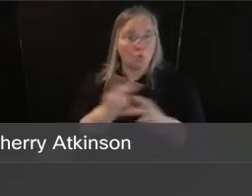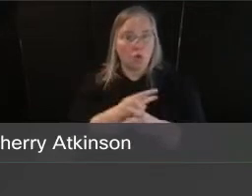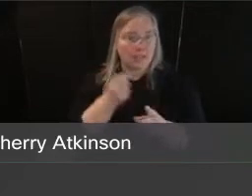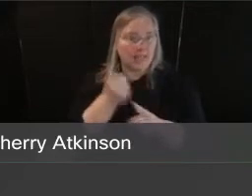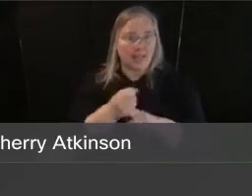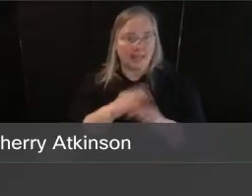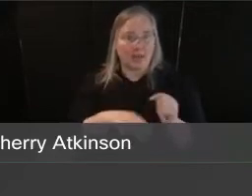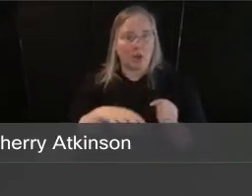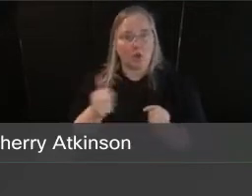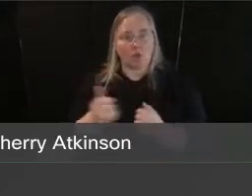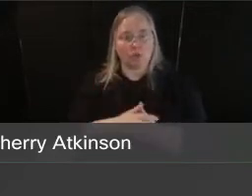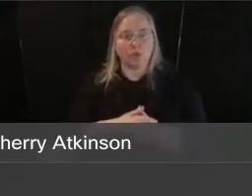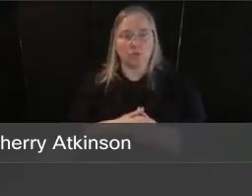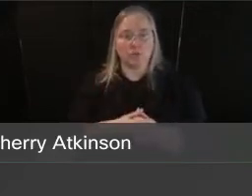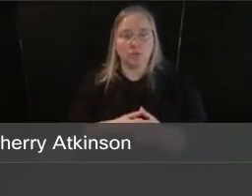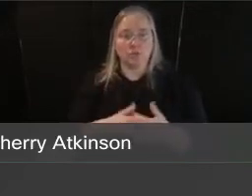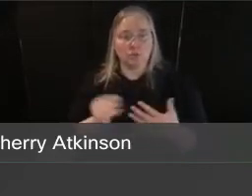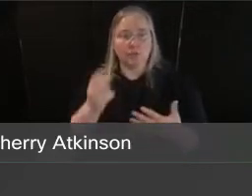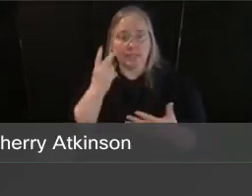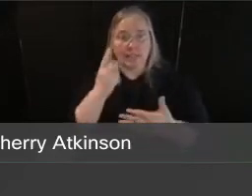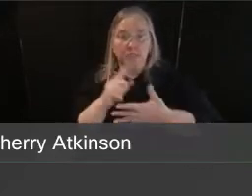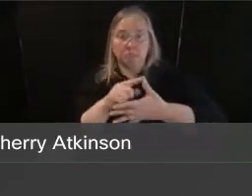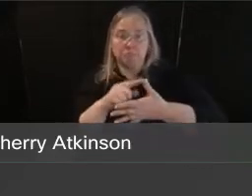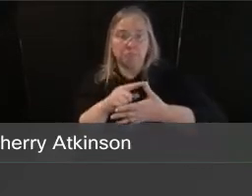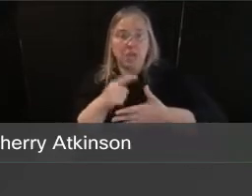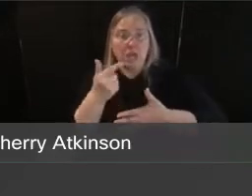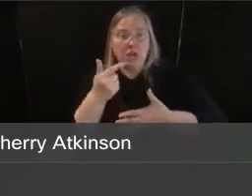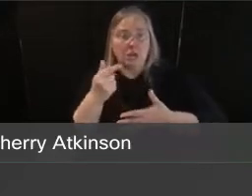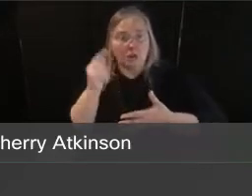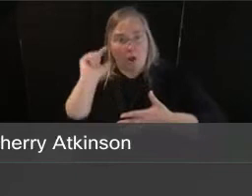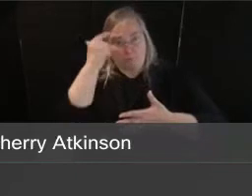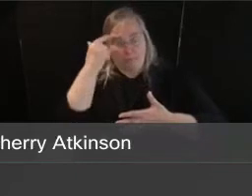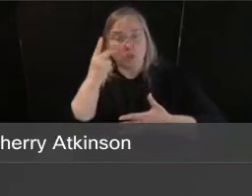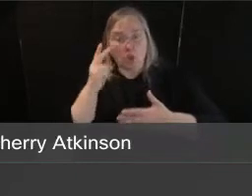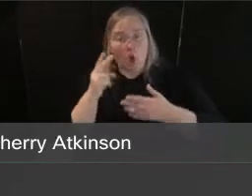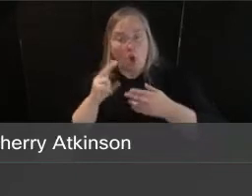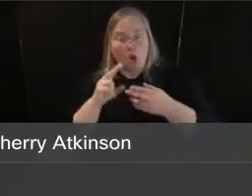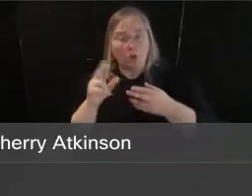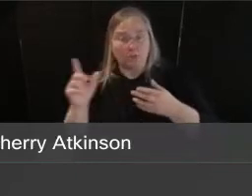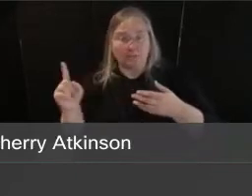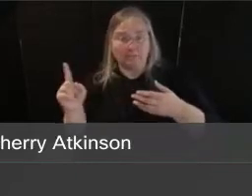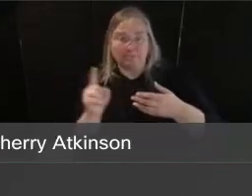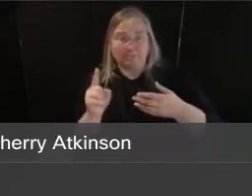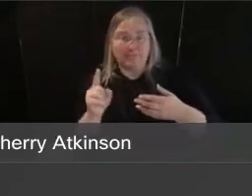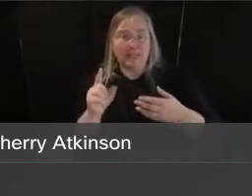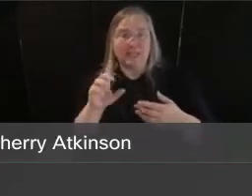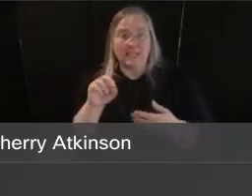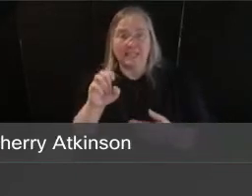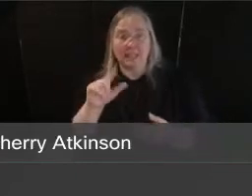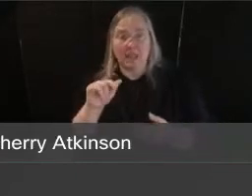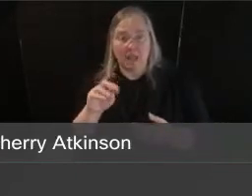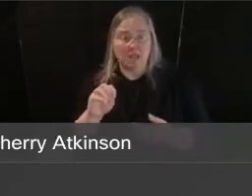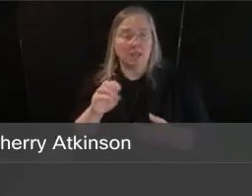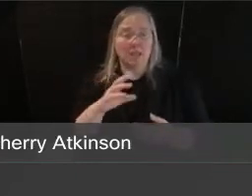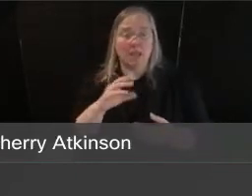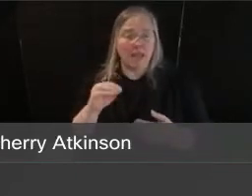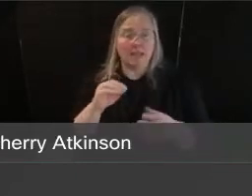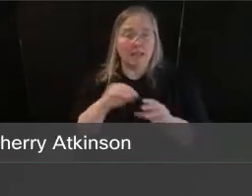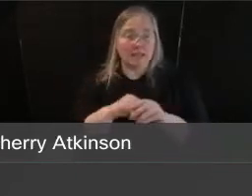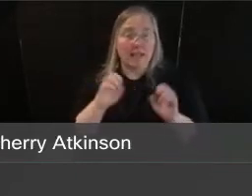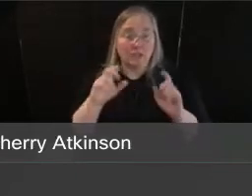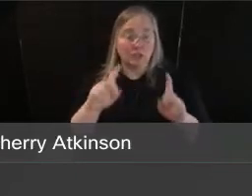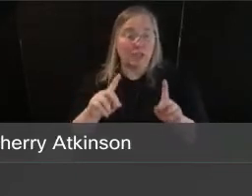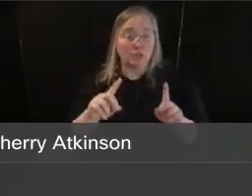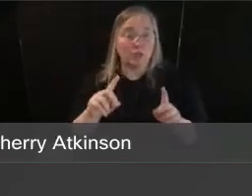that even government did see a decline. We saw it especially in the educational systems.